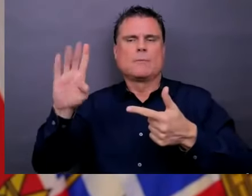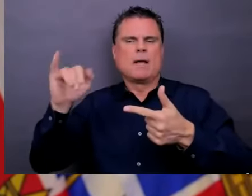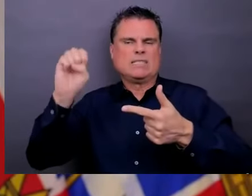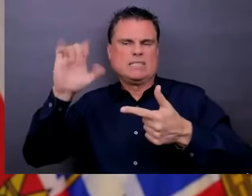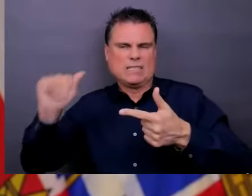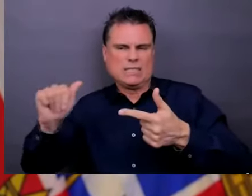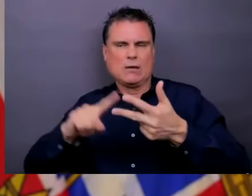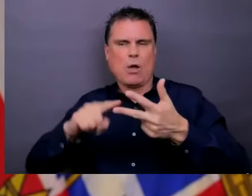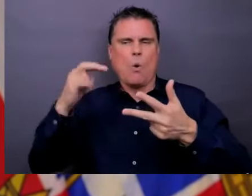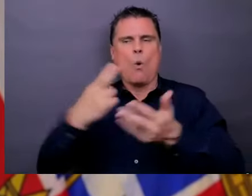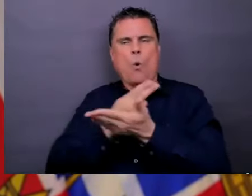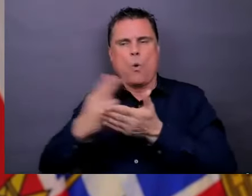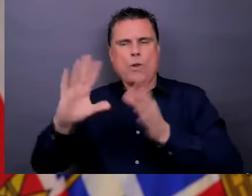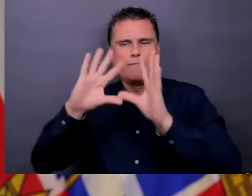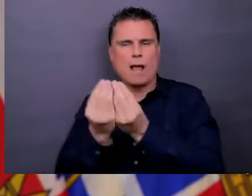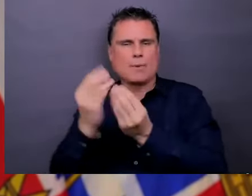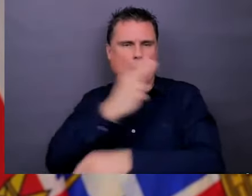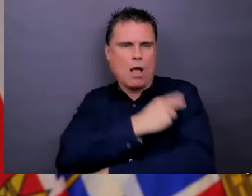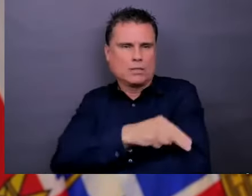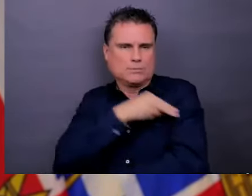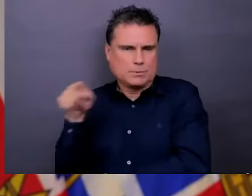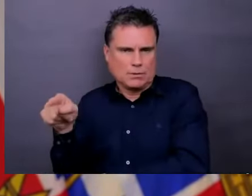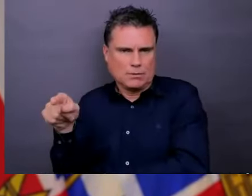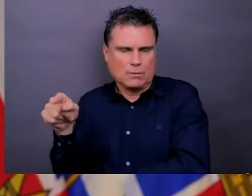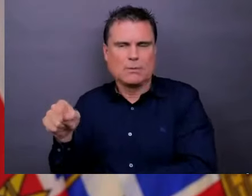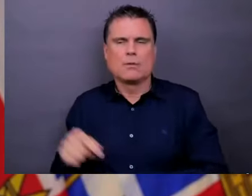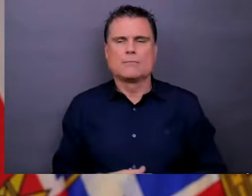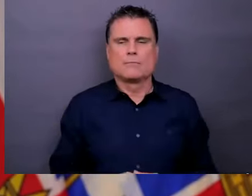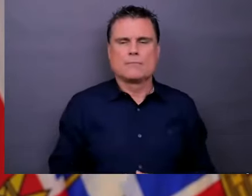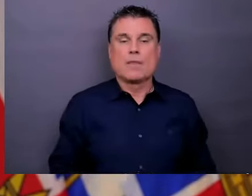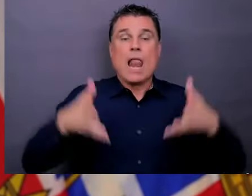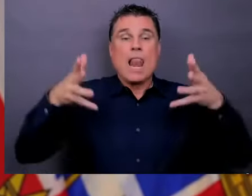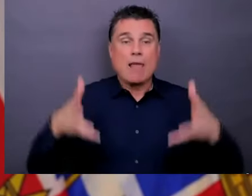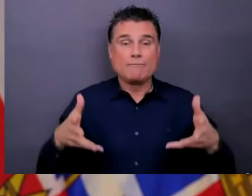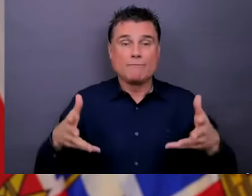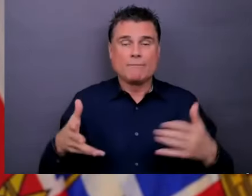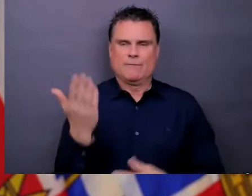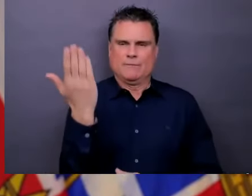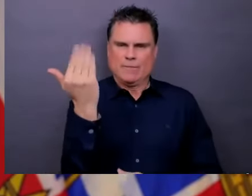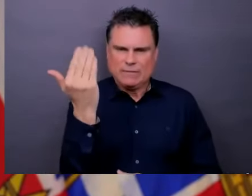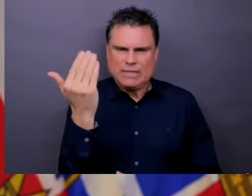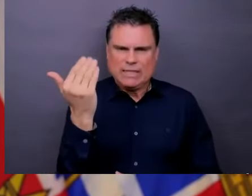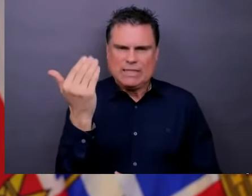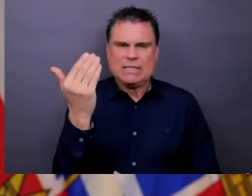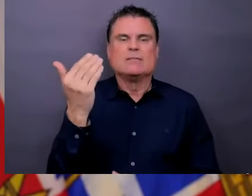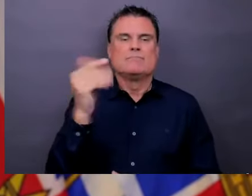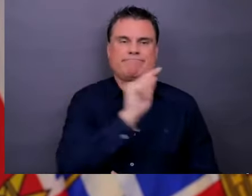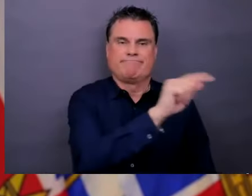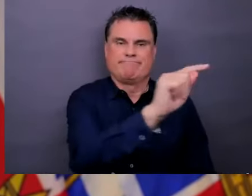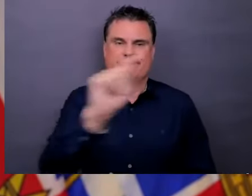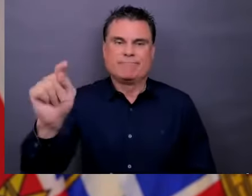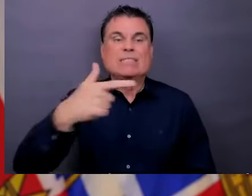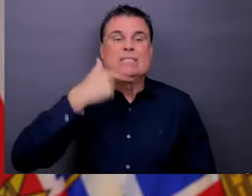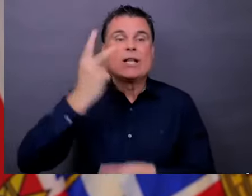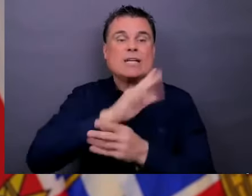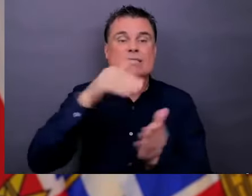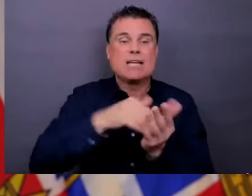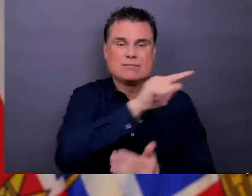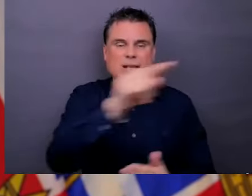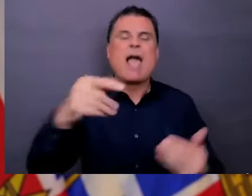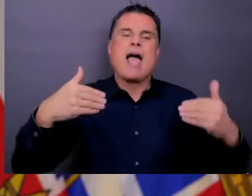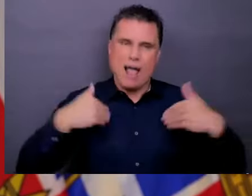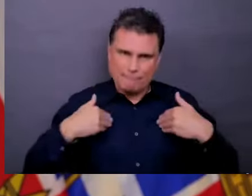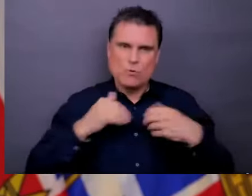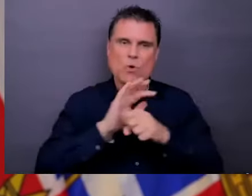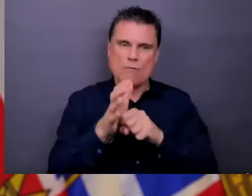units, involving 561 residents and 349 staff. In the